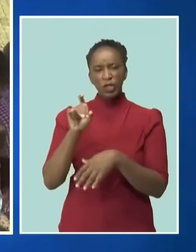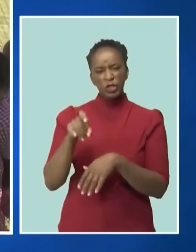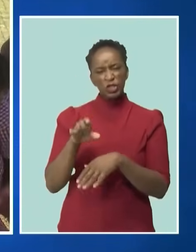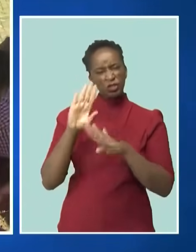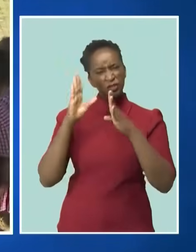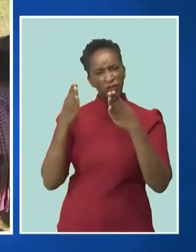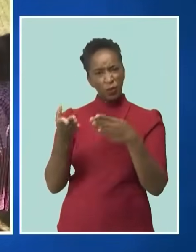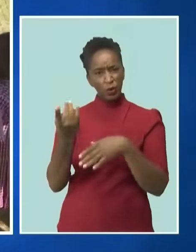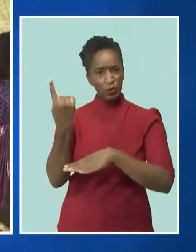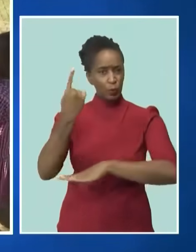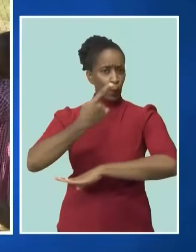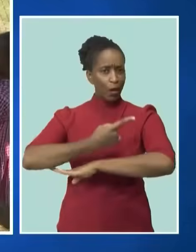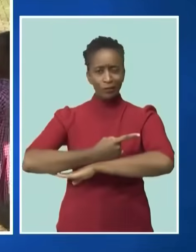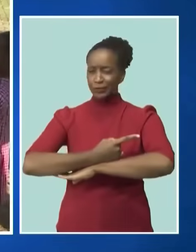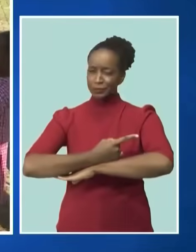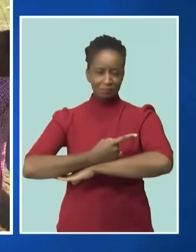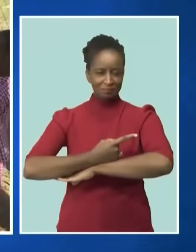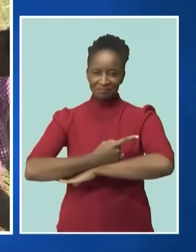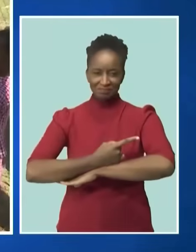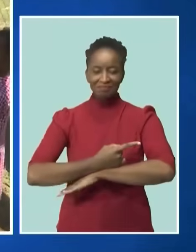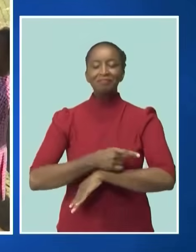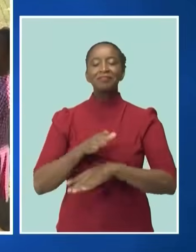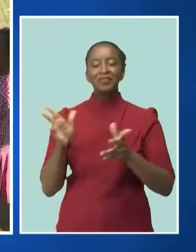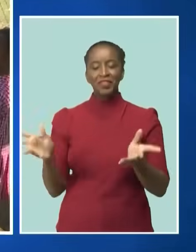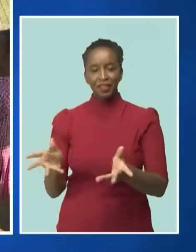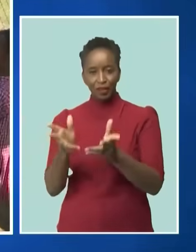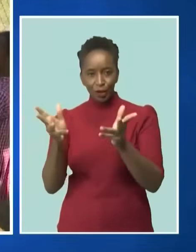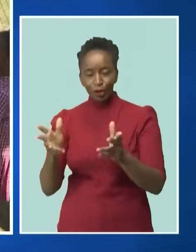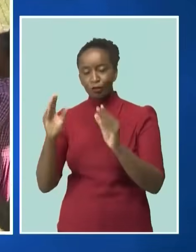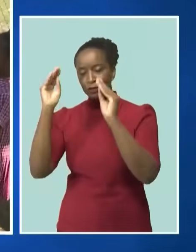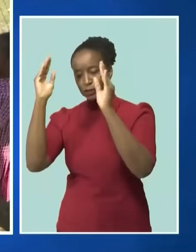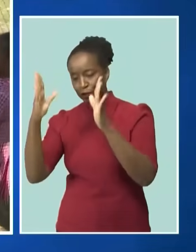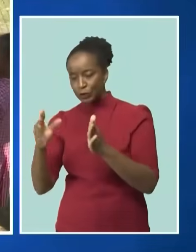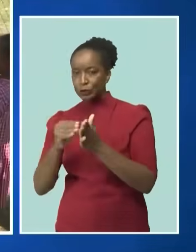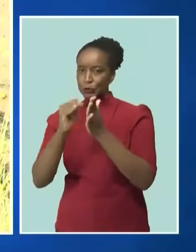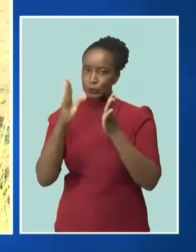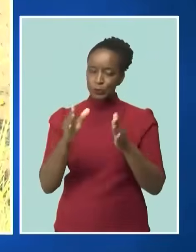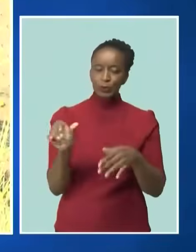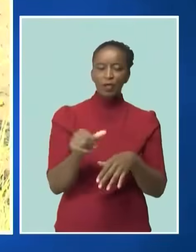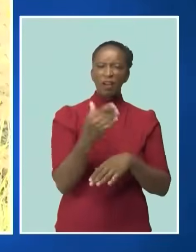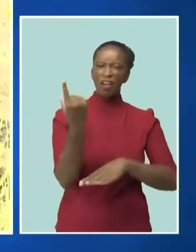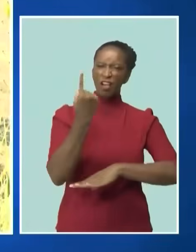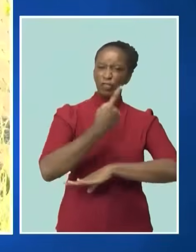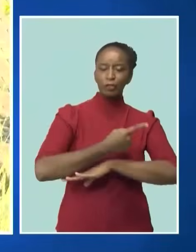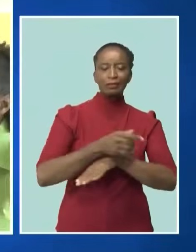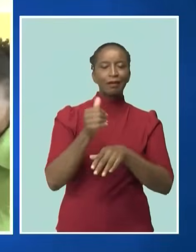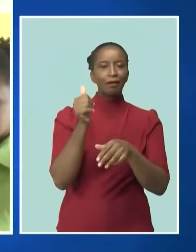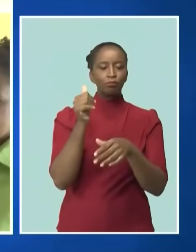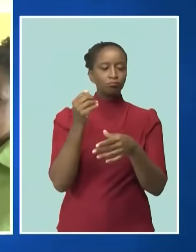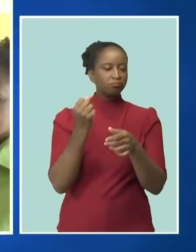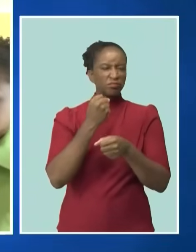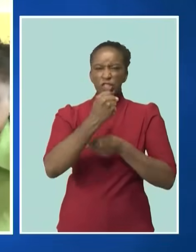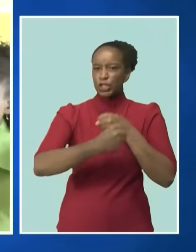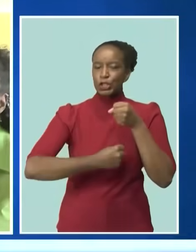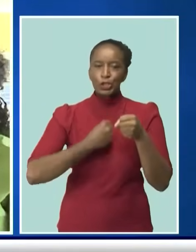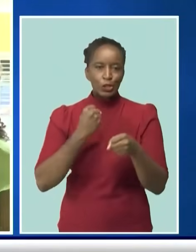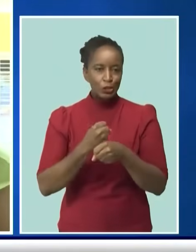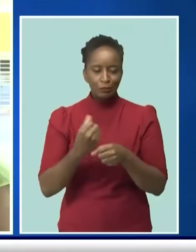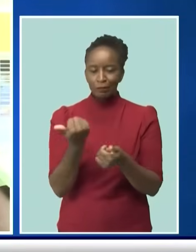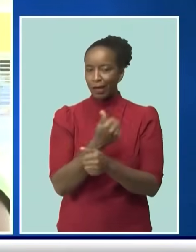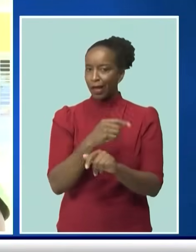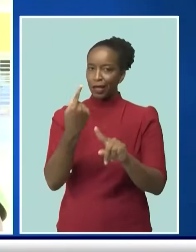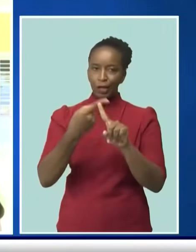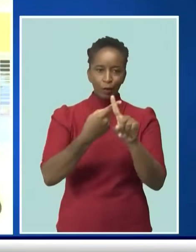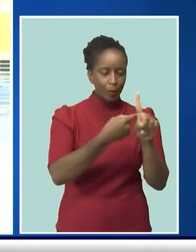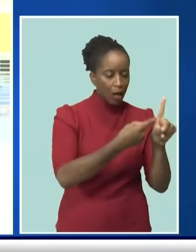and students to set aside other days throughout the year for it to be done. I think the whole planting exercise should not